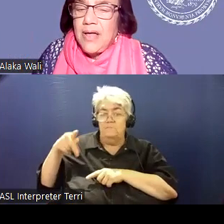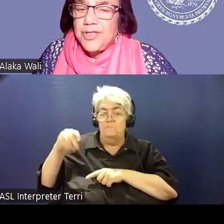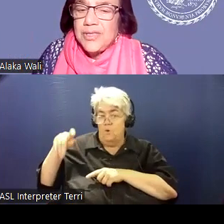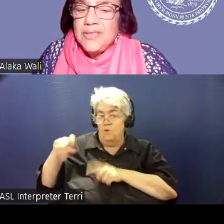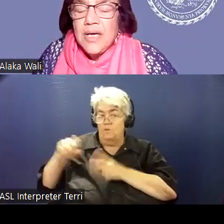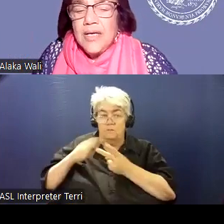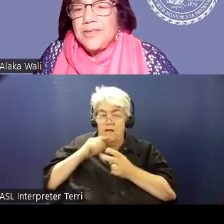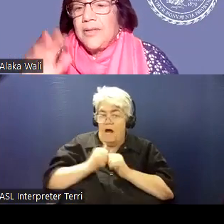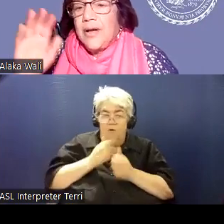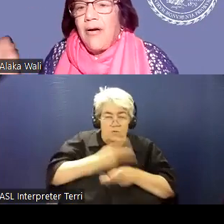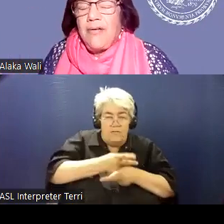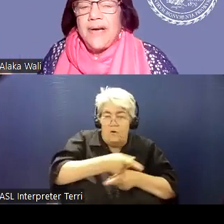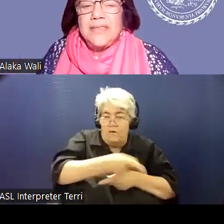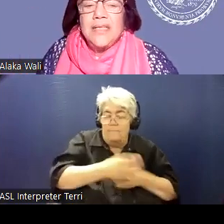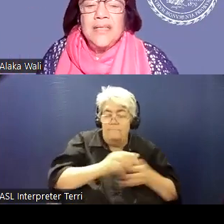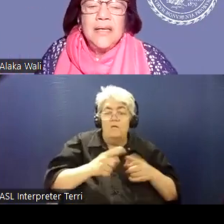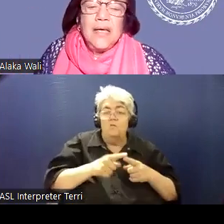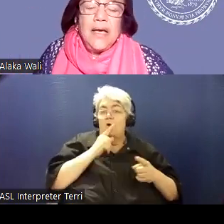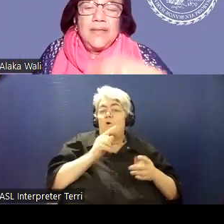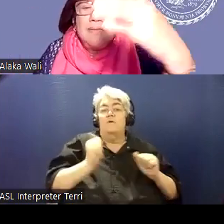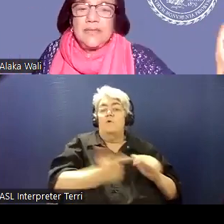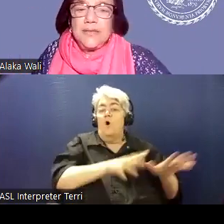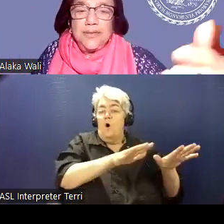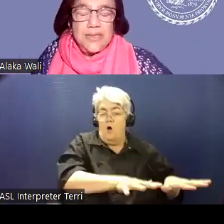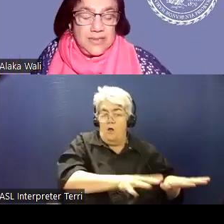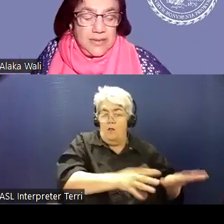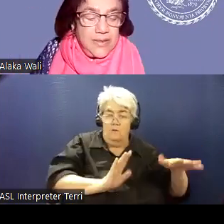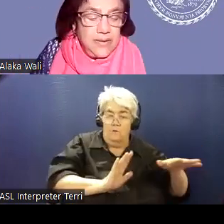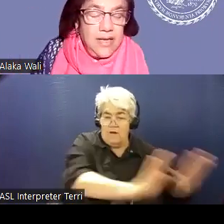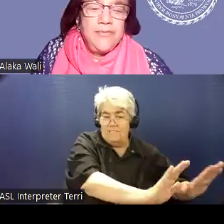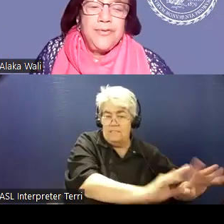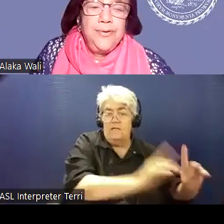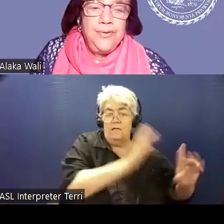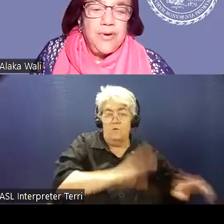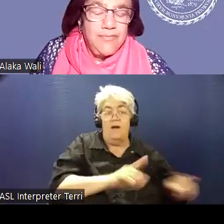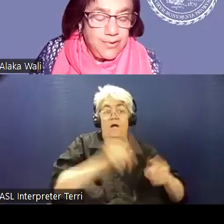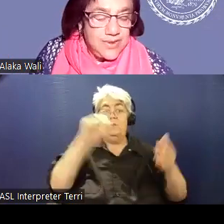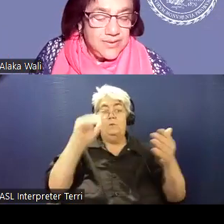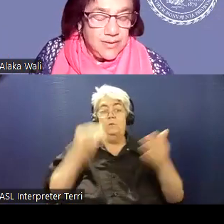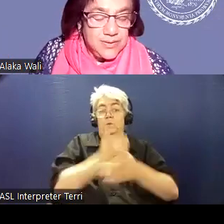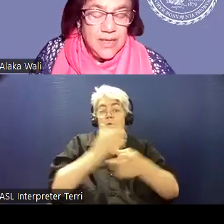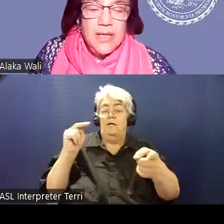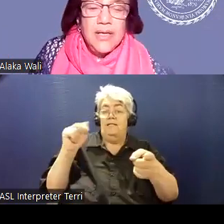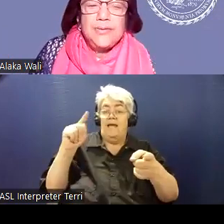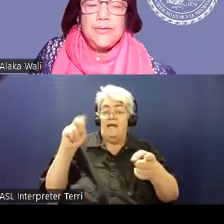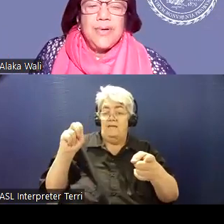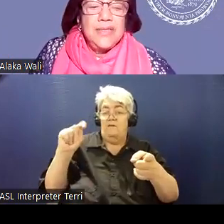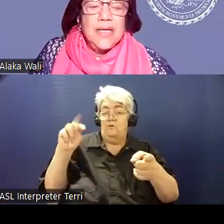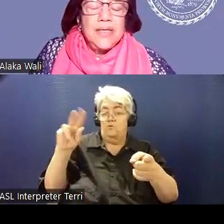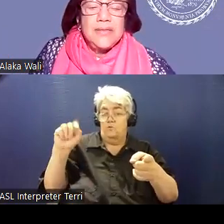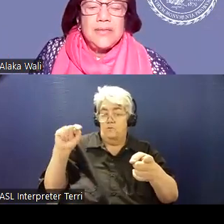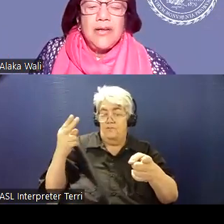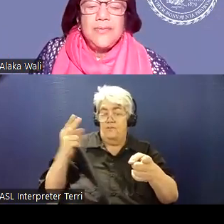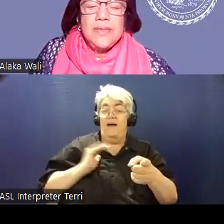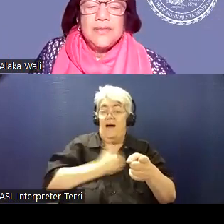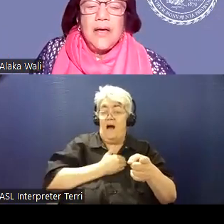the collections. So they're all resting. And this is the new exhibit, Native Truths, Our Voices, Our Stories. And